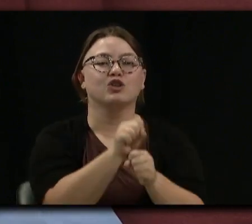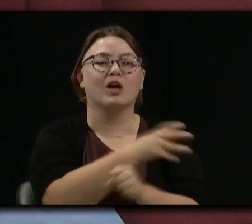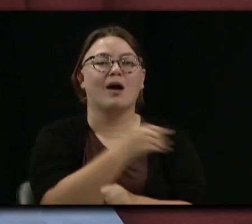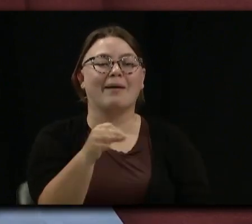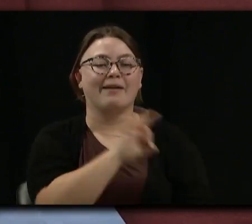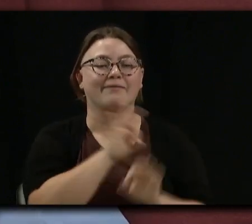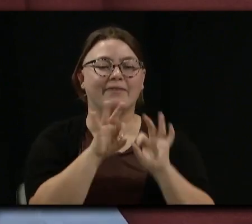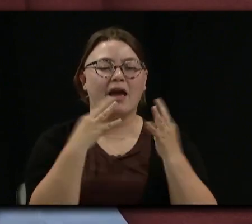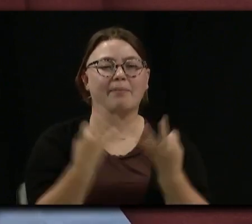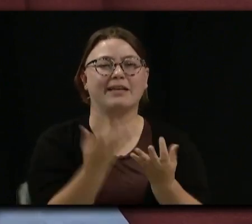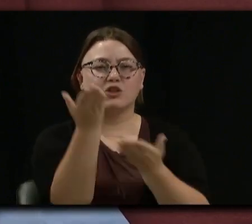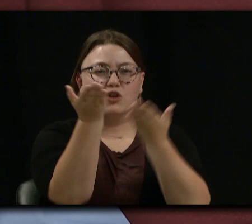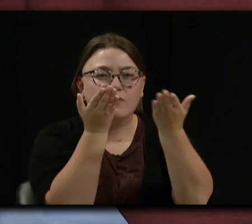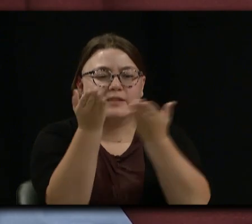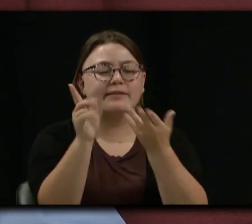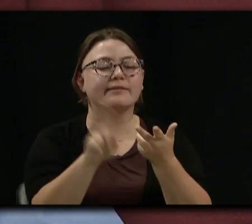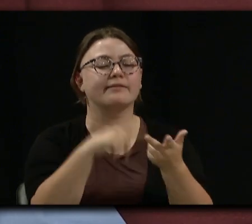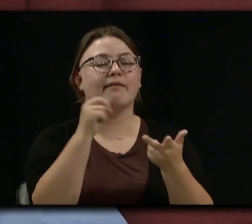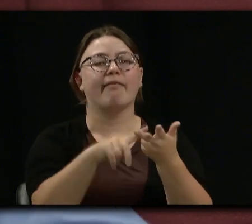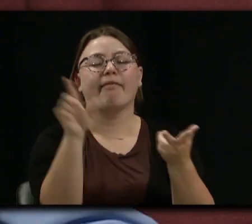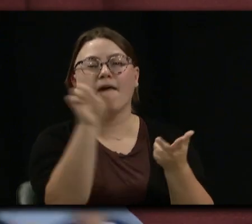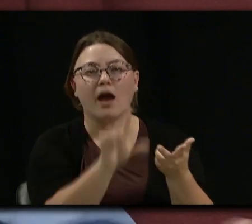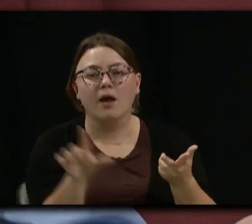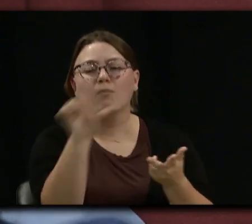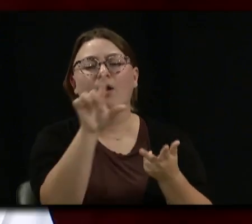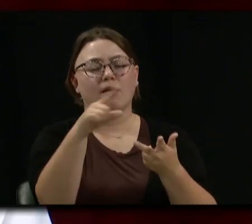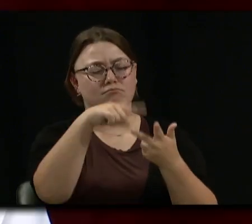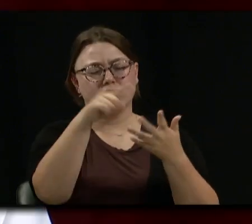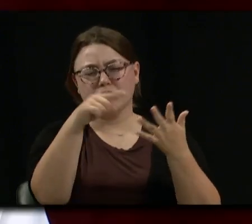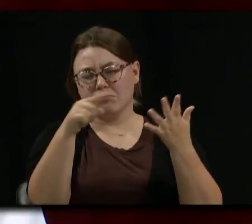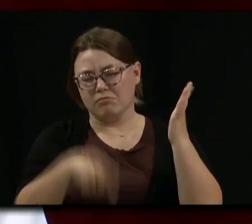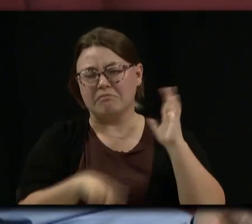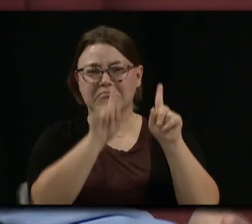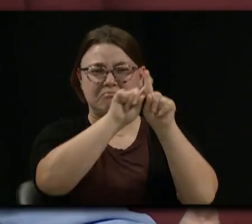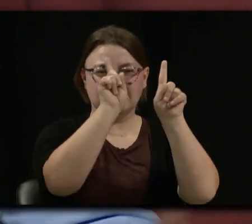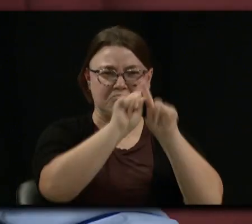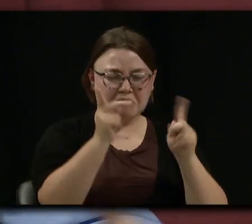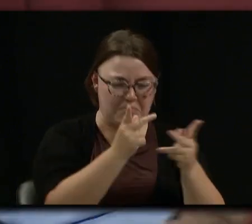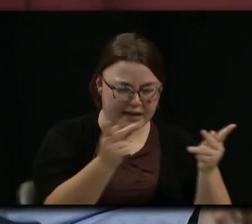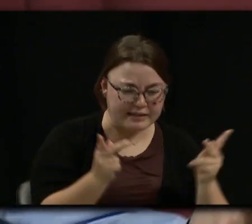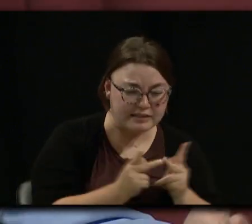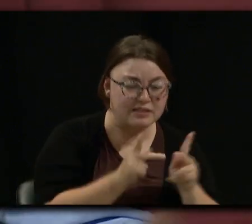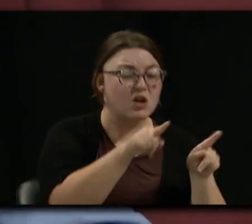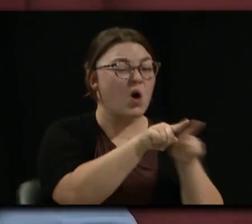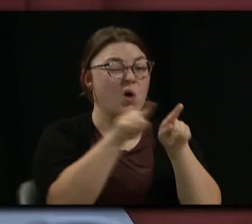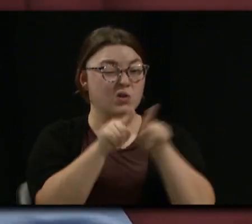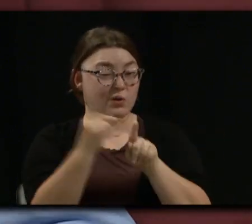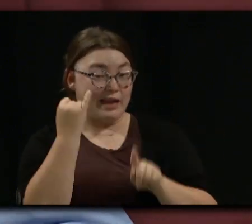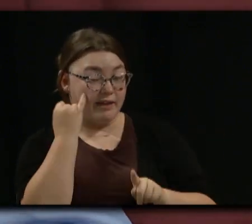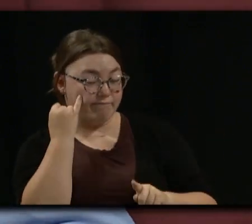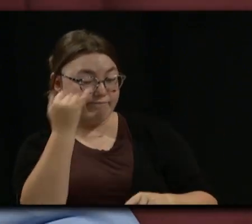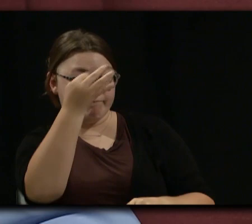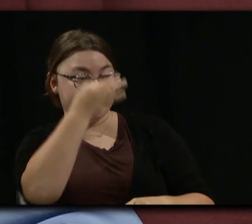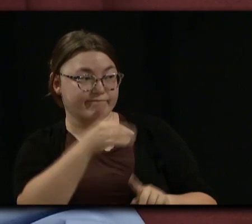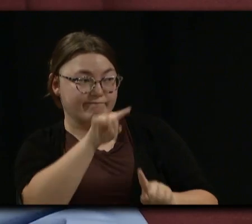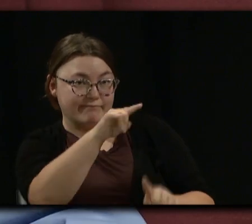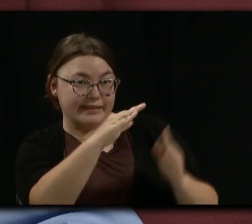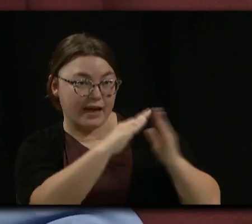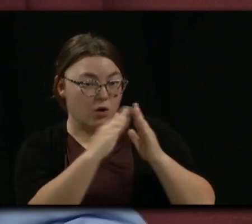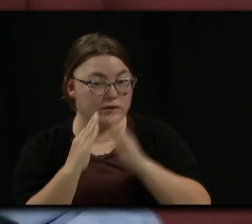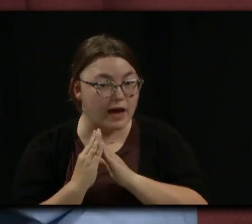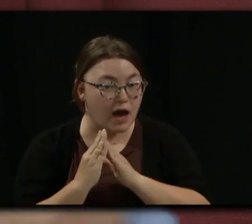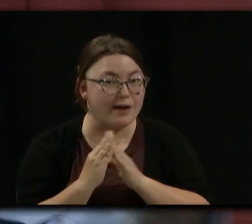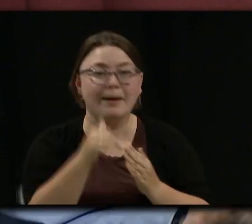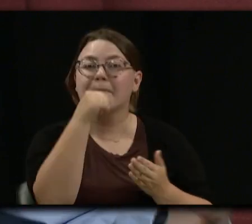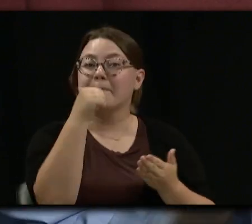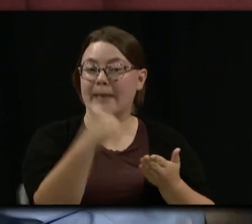many locations that you can do that. Right. Additionally, if you are downtown and you're dropping it off, I said you can do it through the